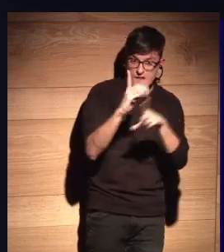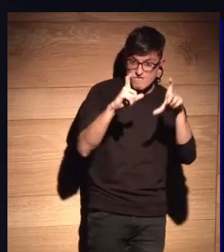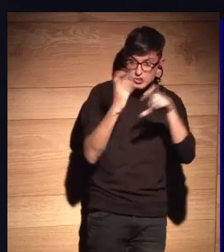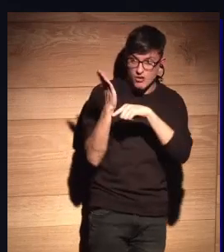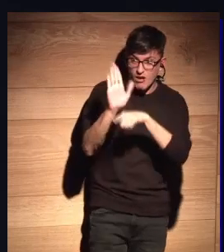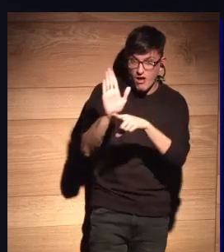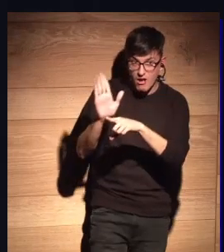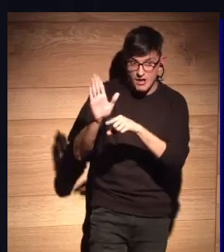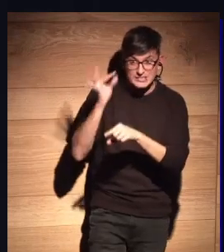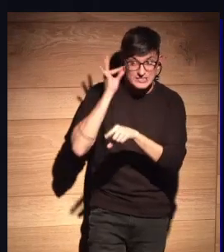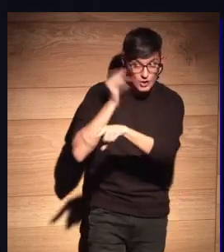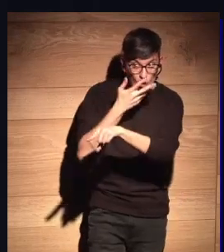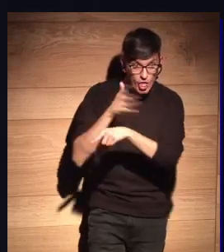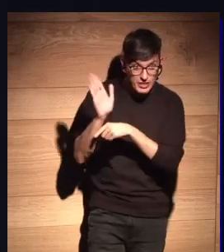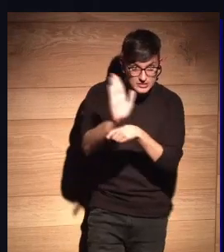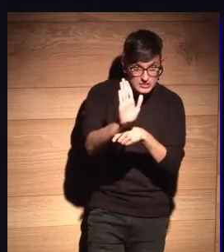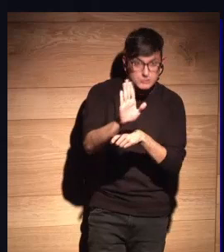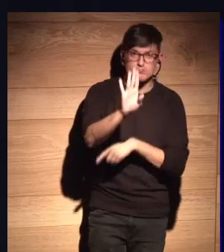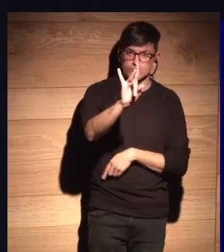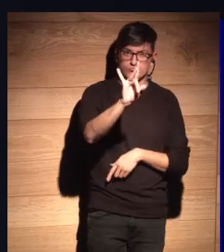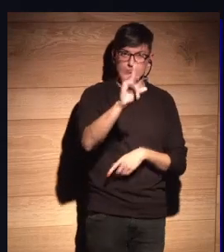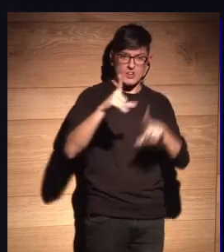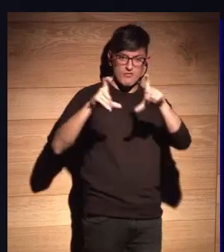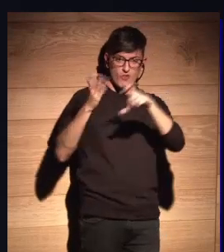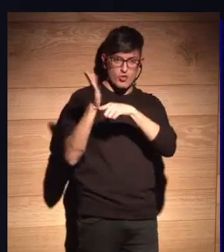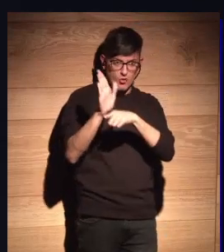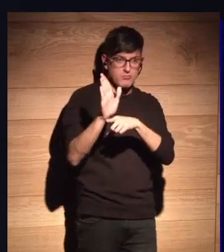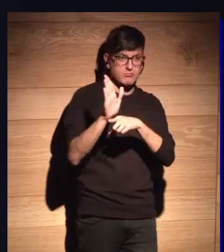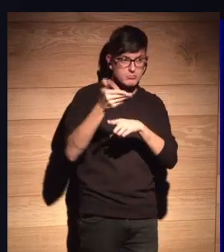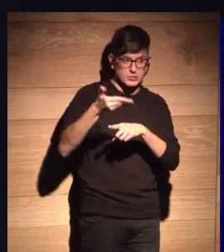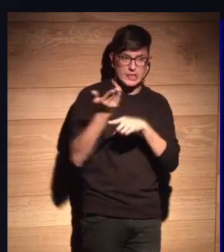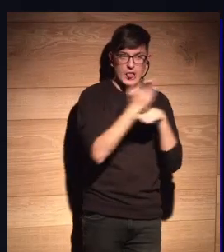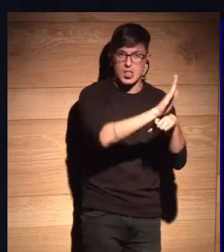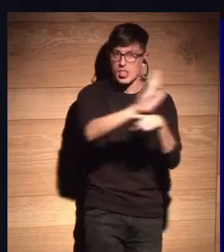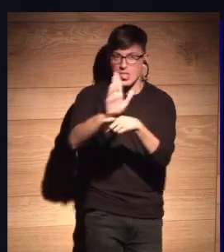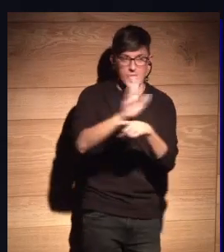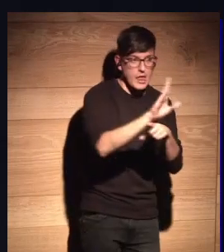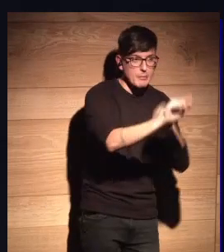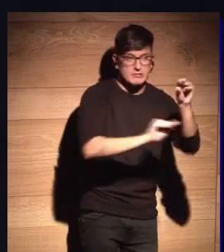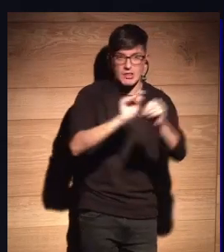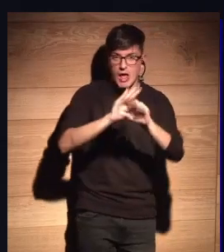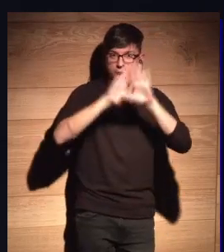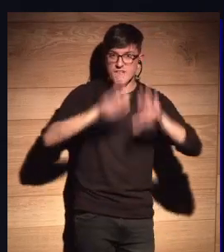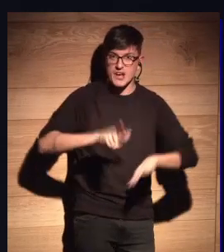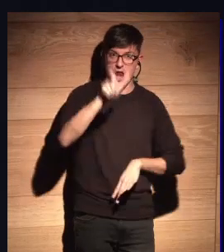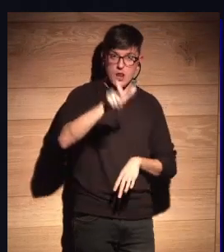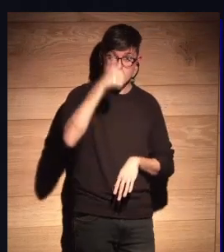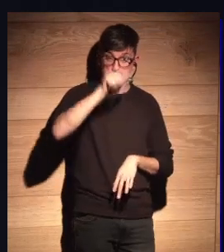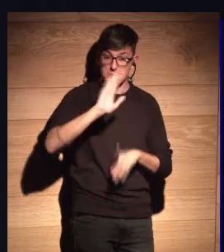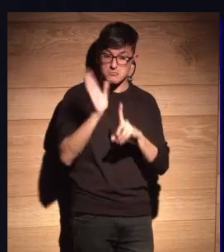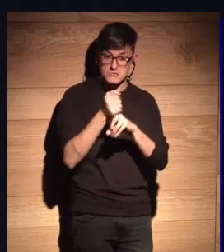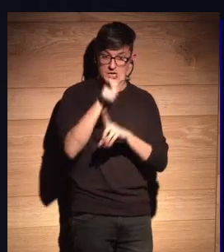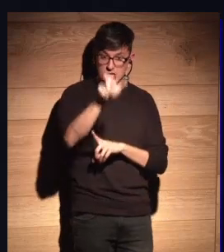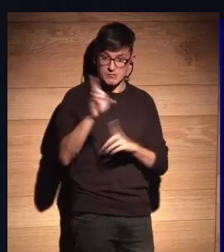the key. Eventually there was a man who told us that he knew where her brother was